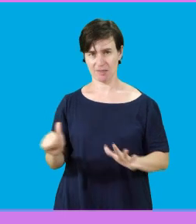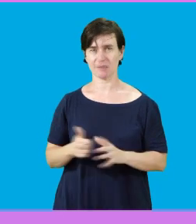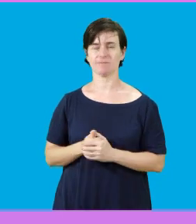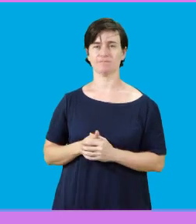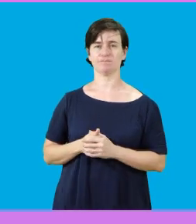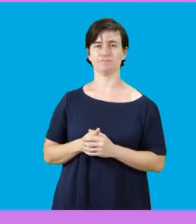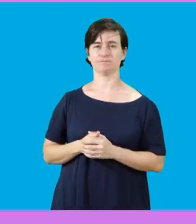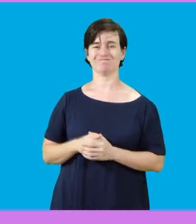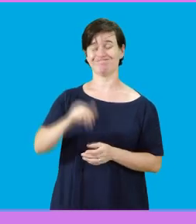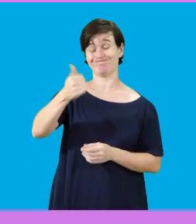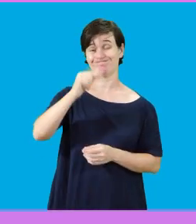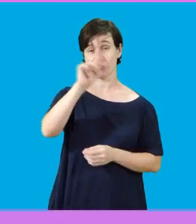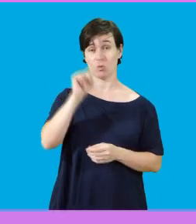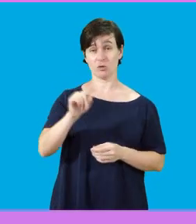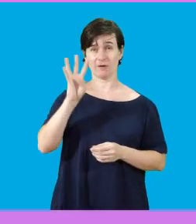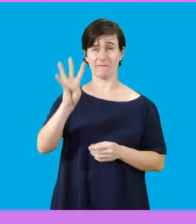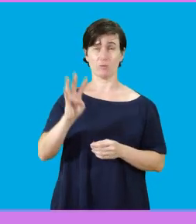Then question 4 says,